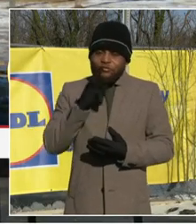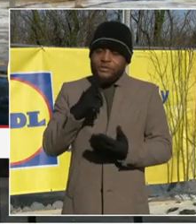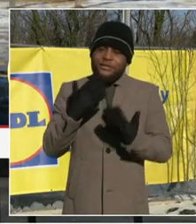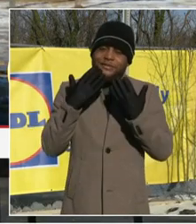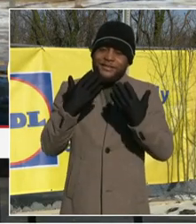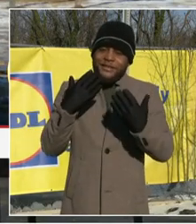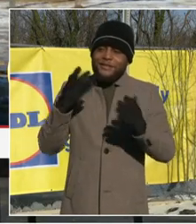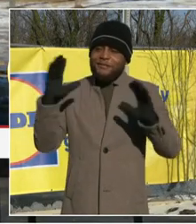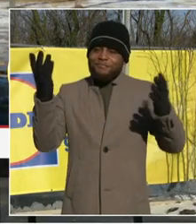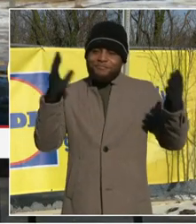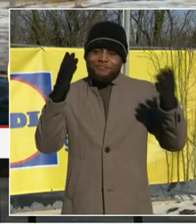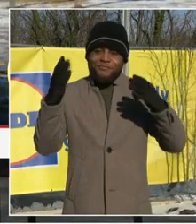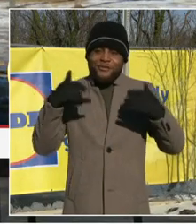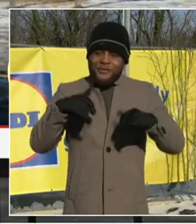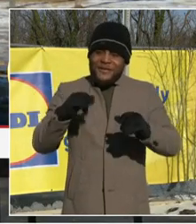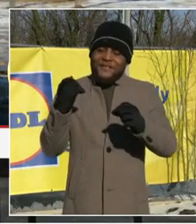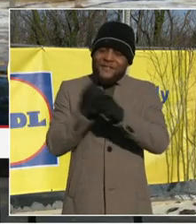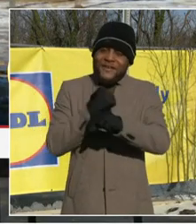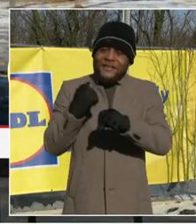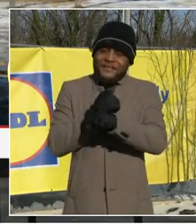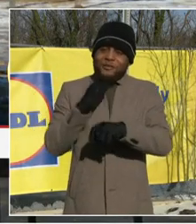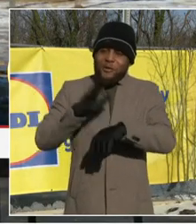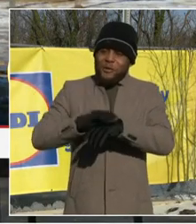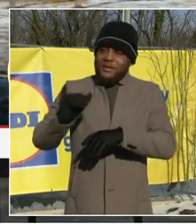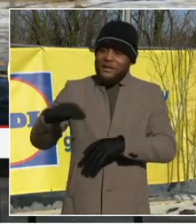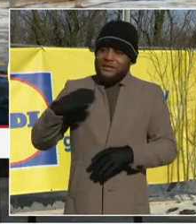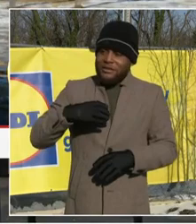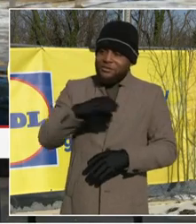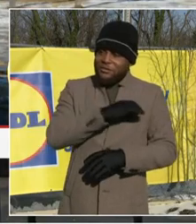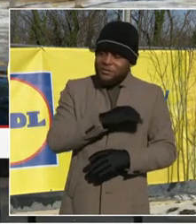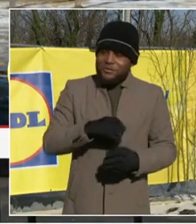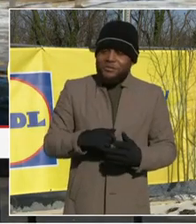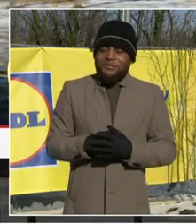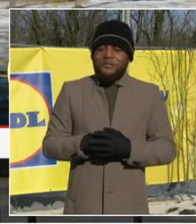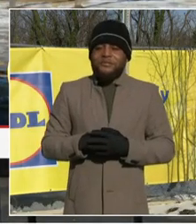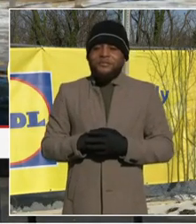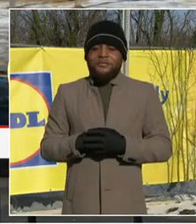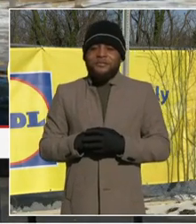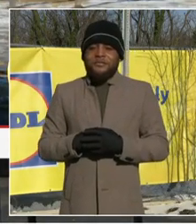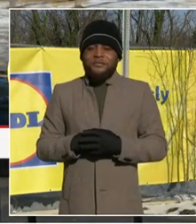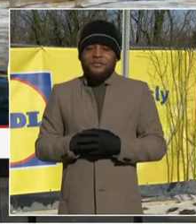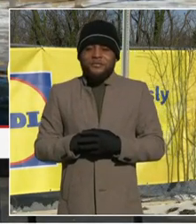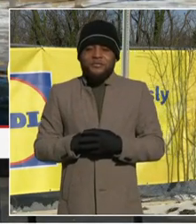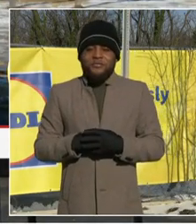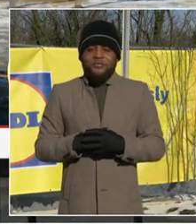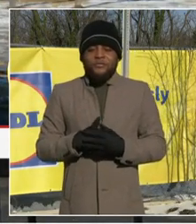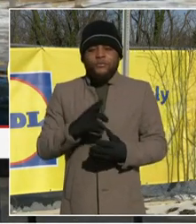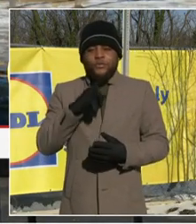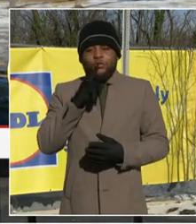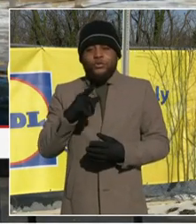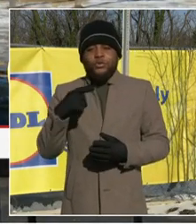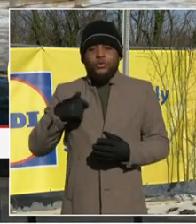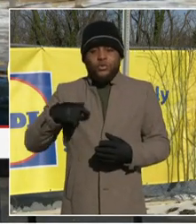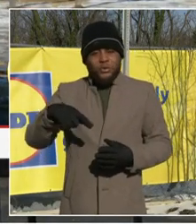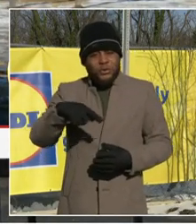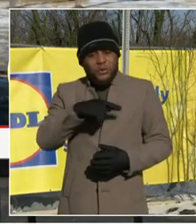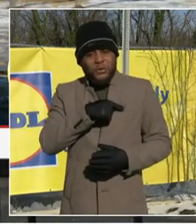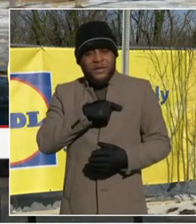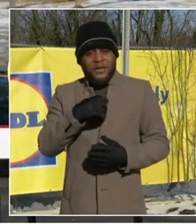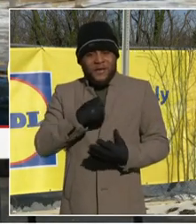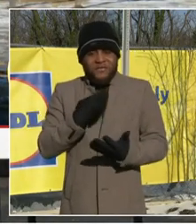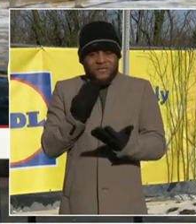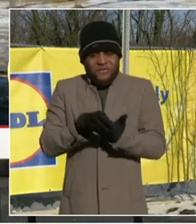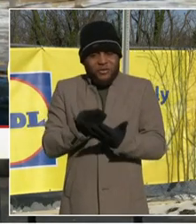fighting. Right? Fighting. To make sure that we have the funds that we need to